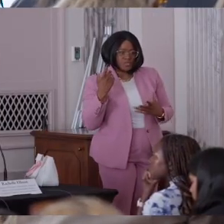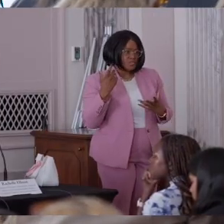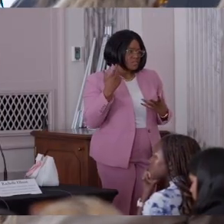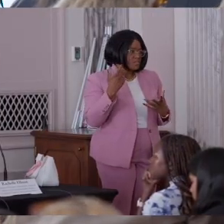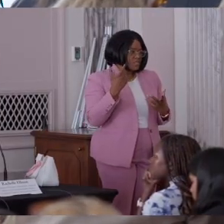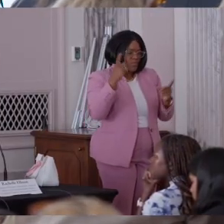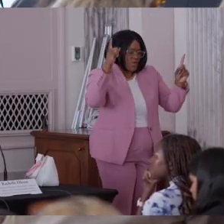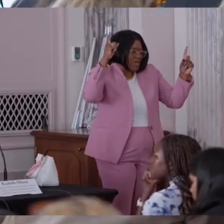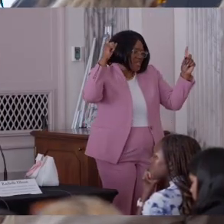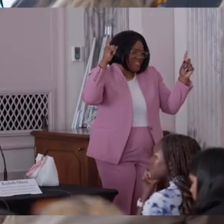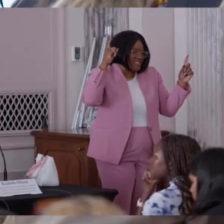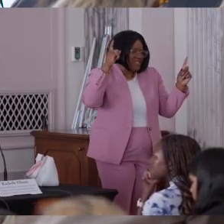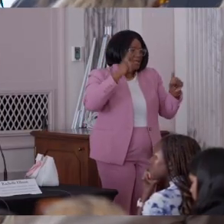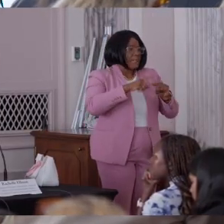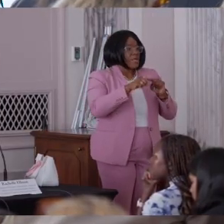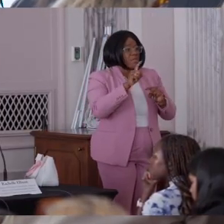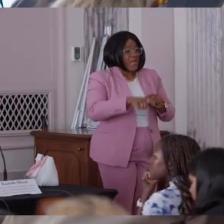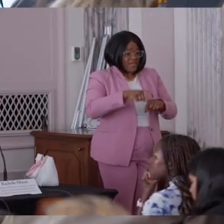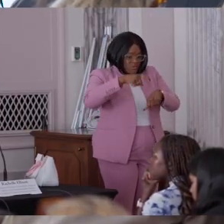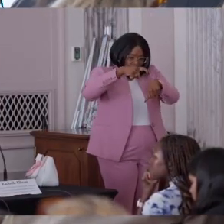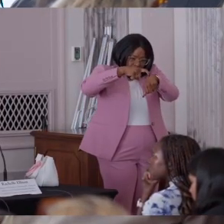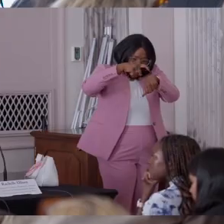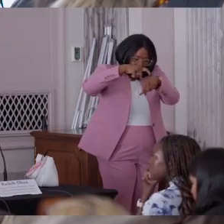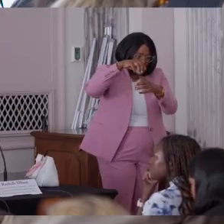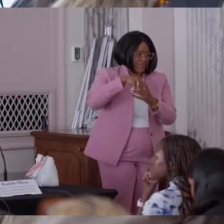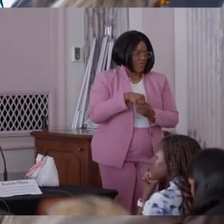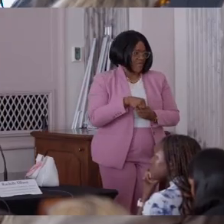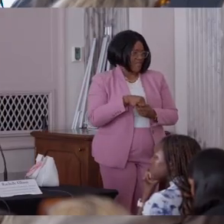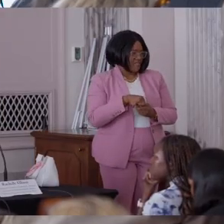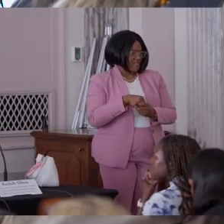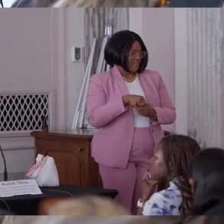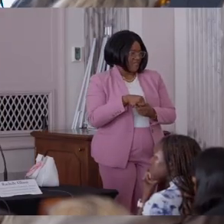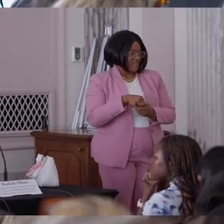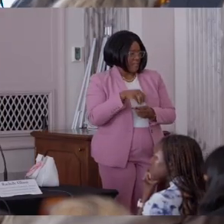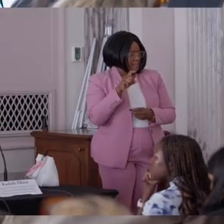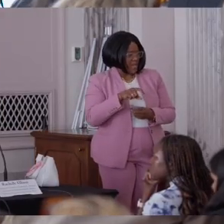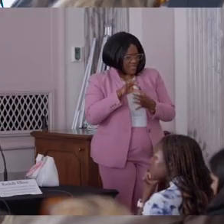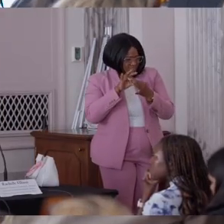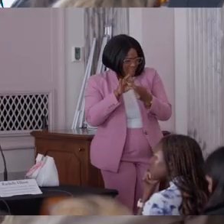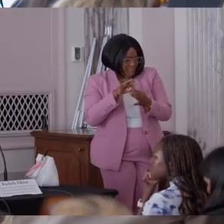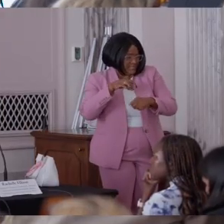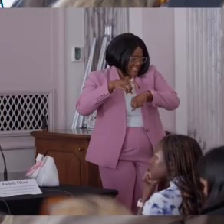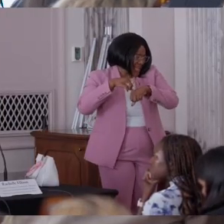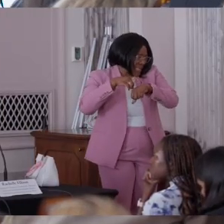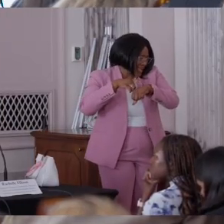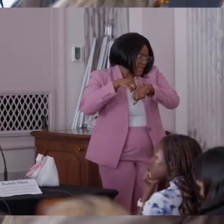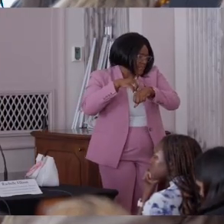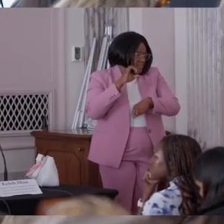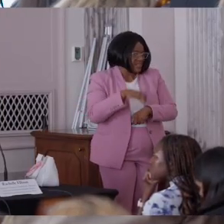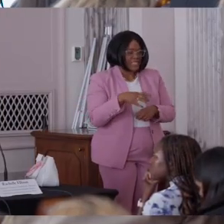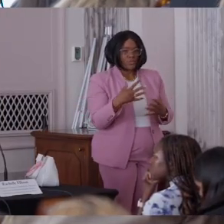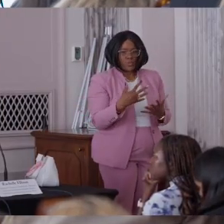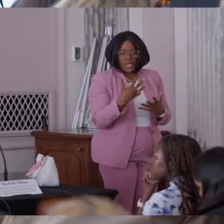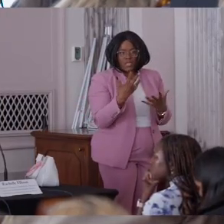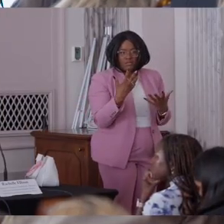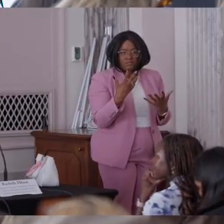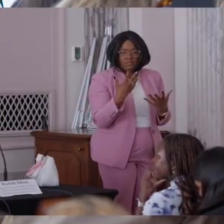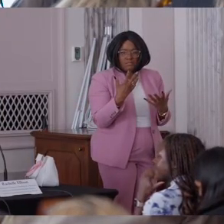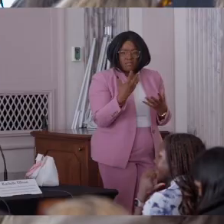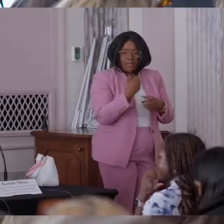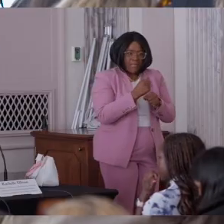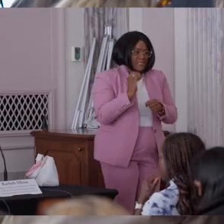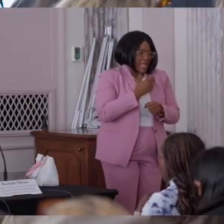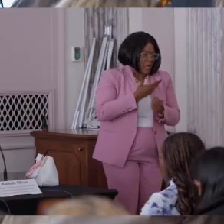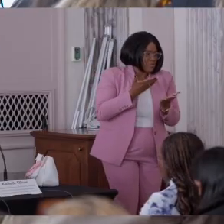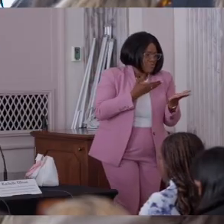It works, but you have to spend the time. So to me, that's what makes these